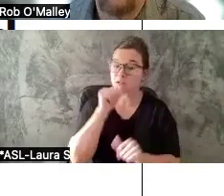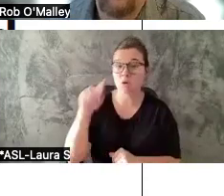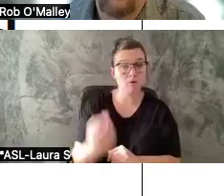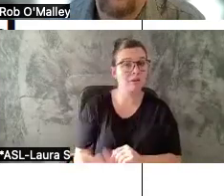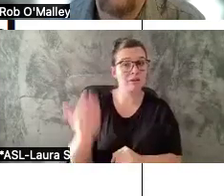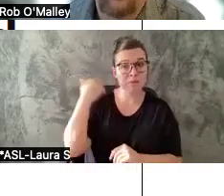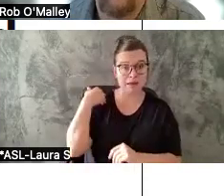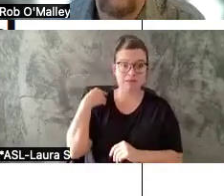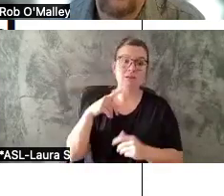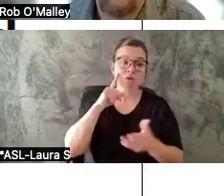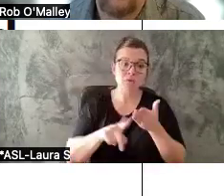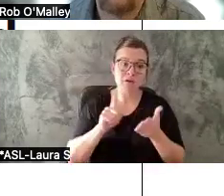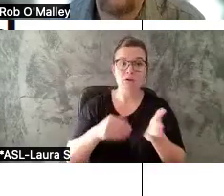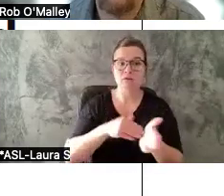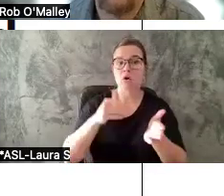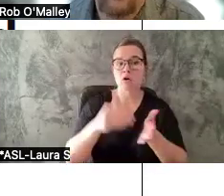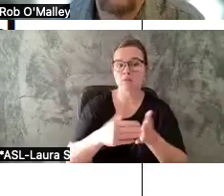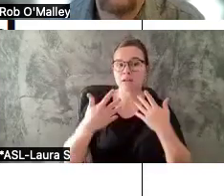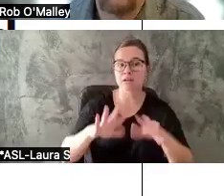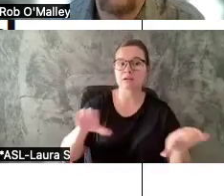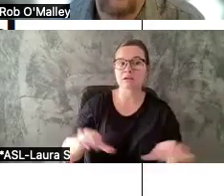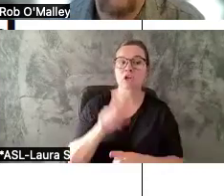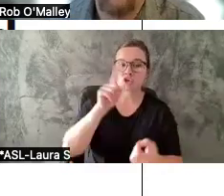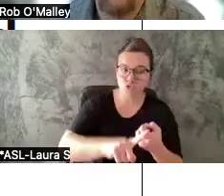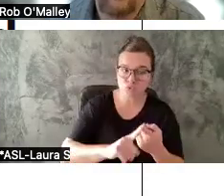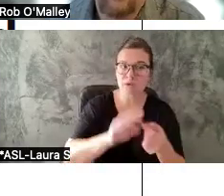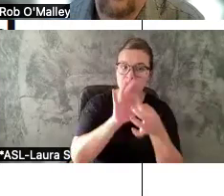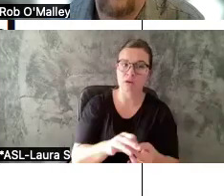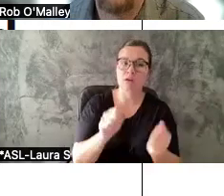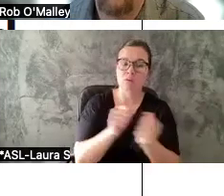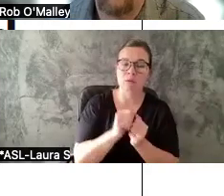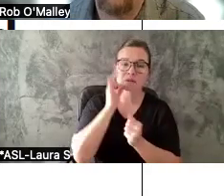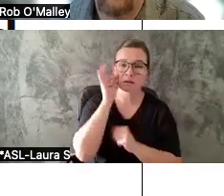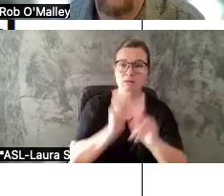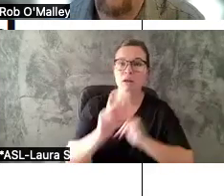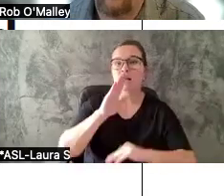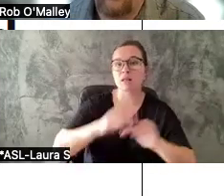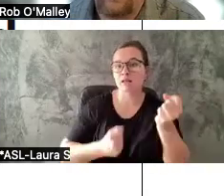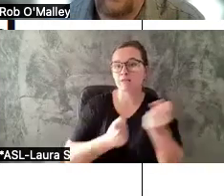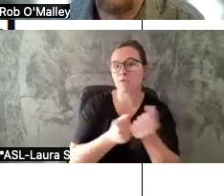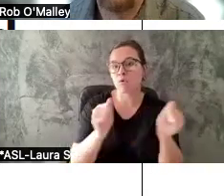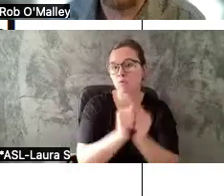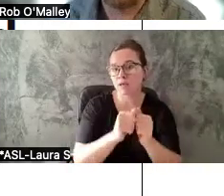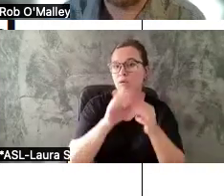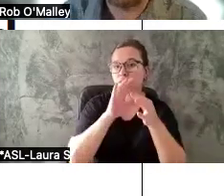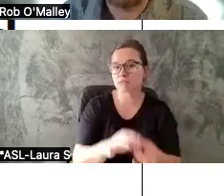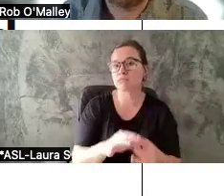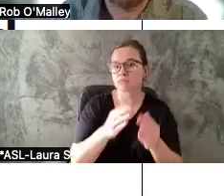within a research framework that is too often done to and about indigenous people rather than for, with, or by them.